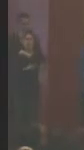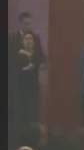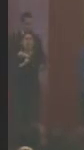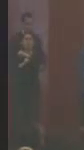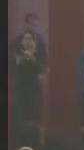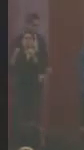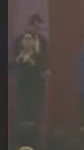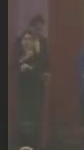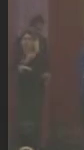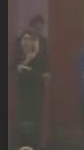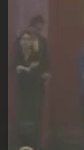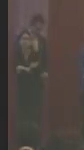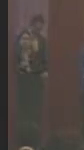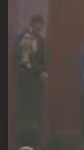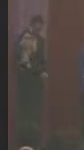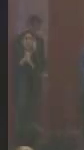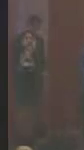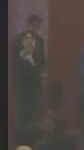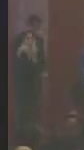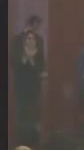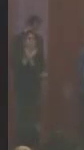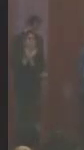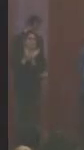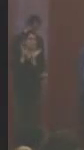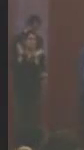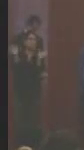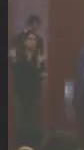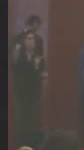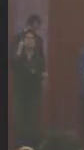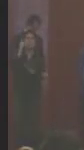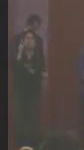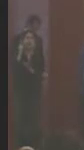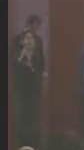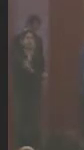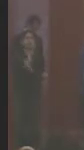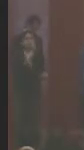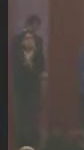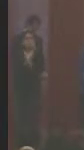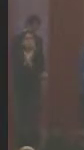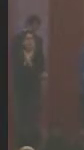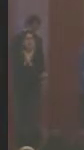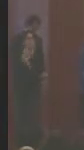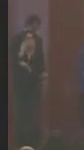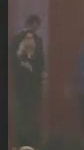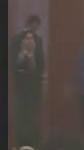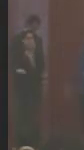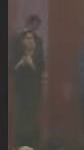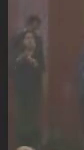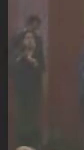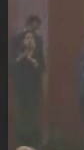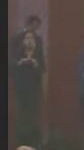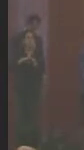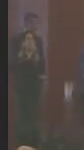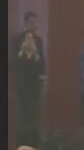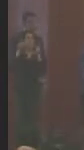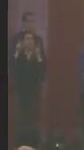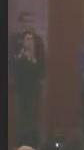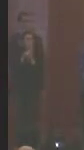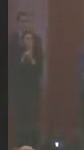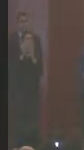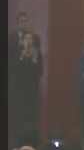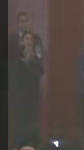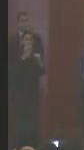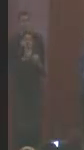finality of strengthening global awareness based on prevention and under a framework of